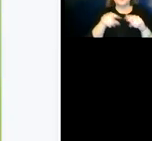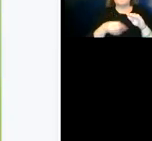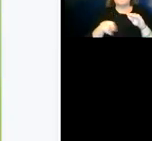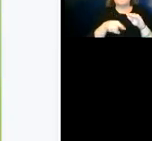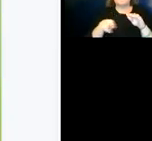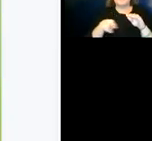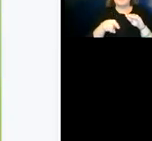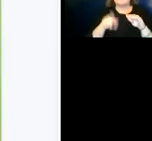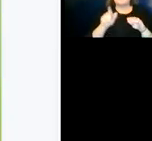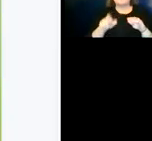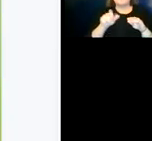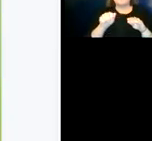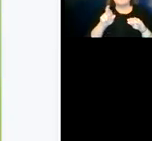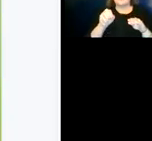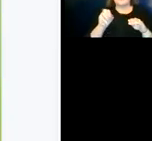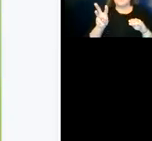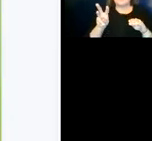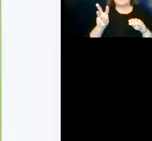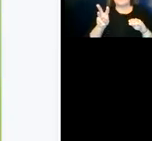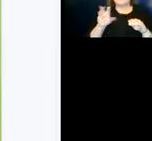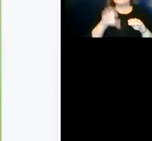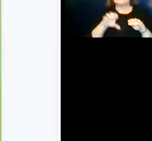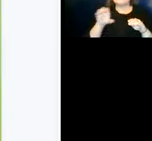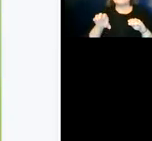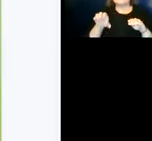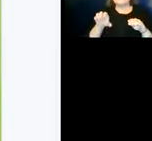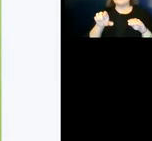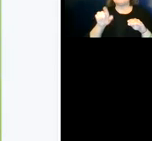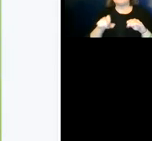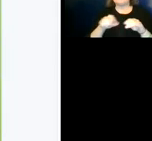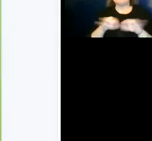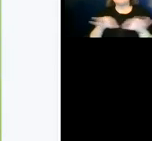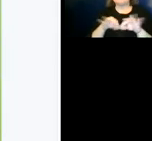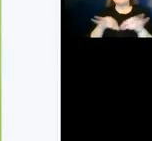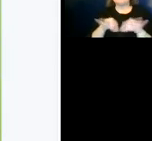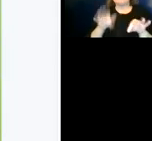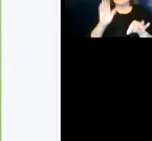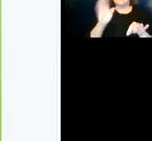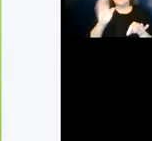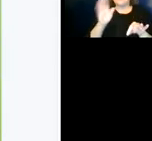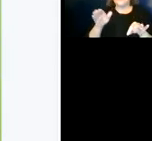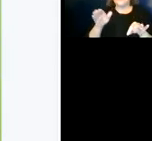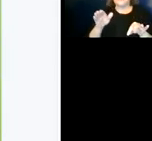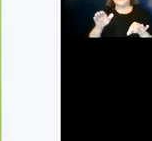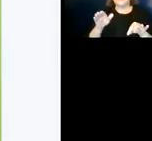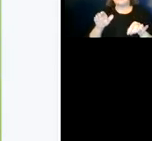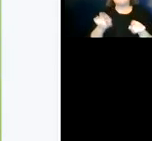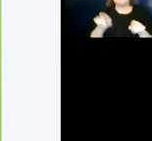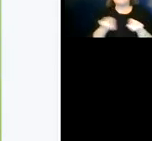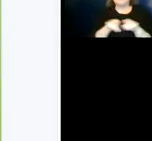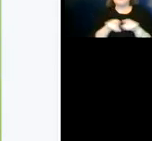the arrow on the closed caption button, which will show subtitles. We do also have an American